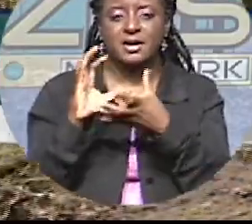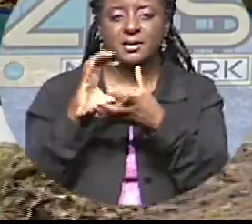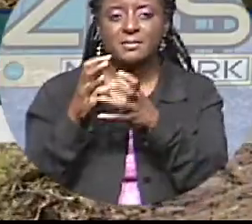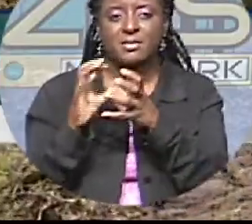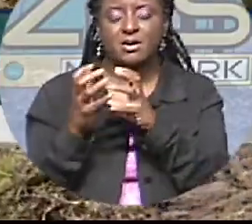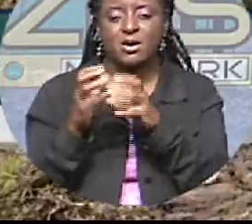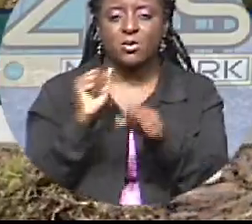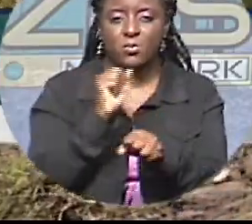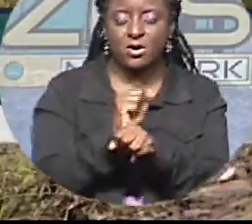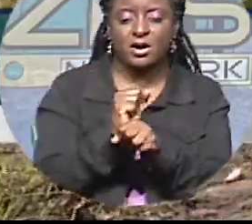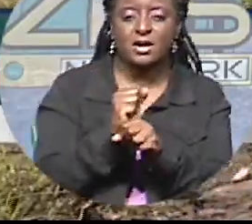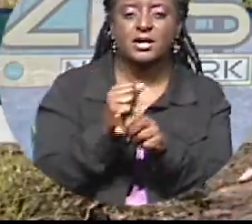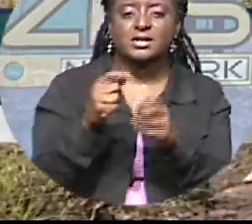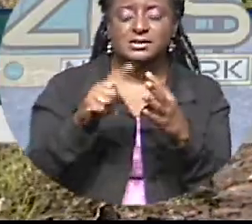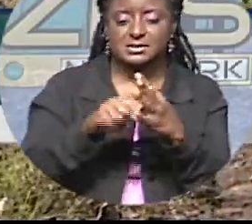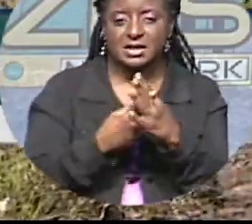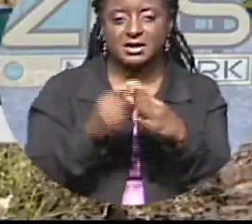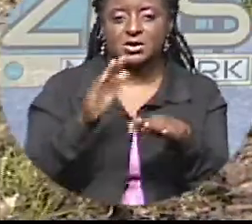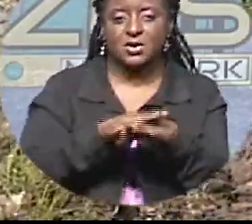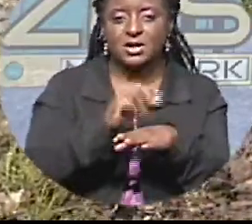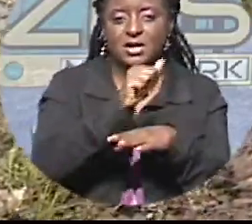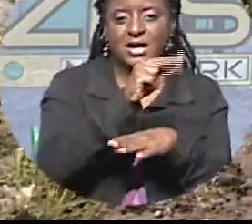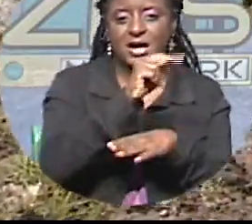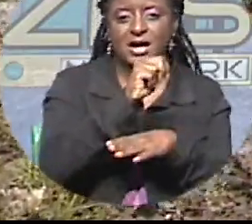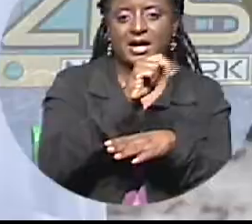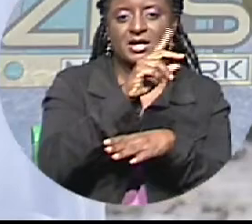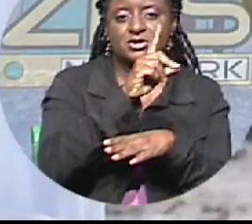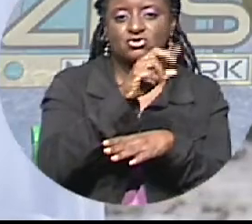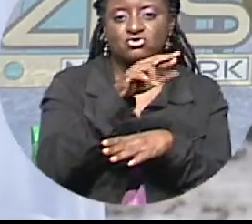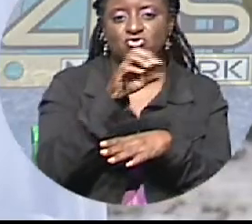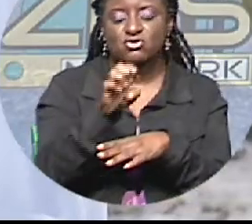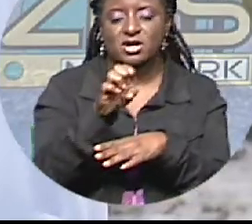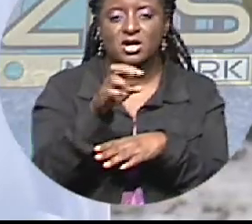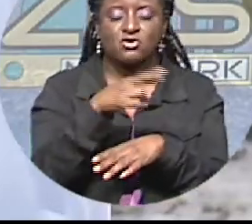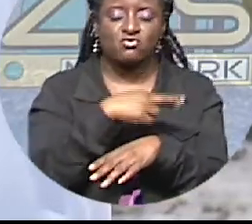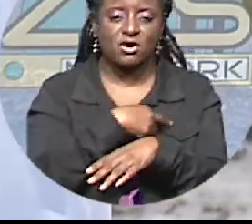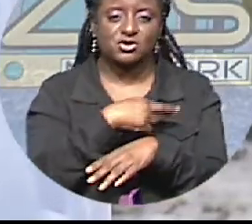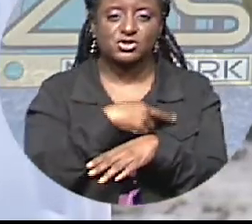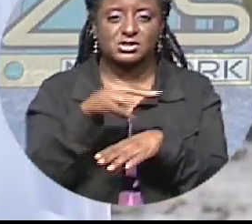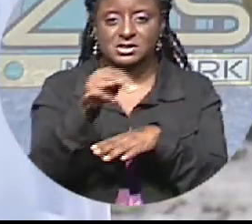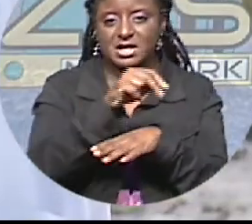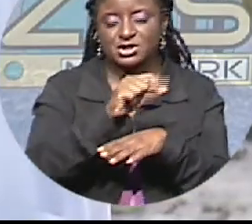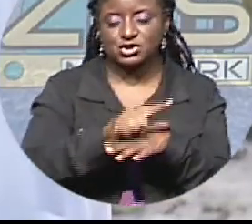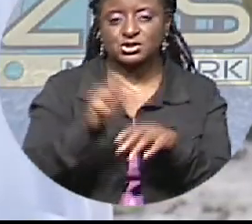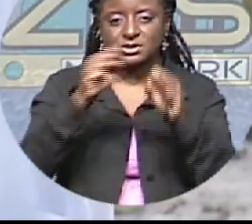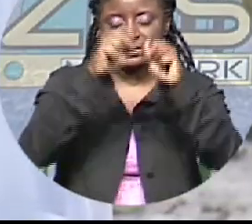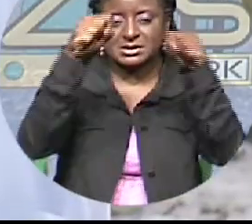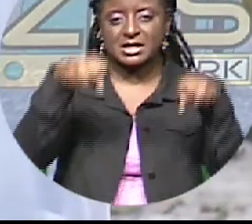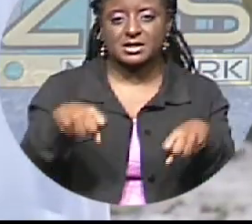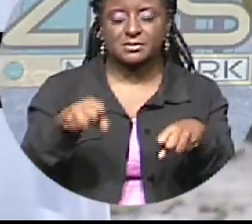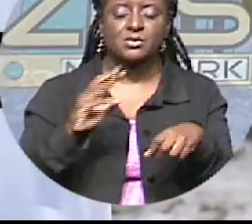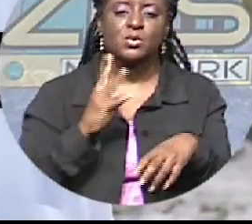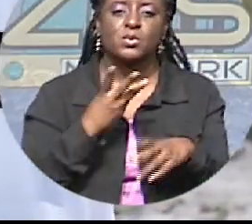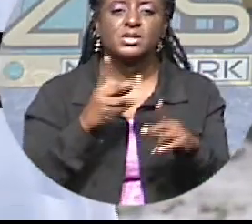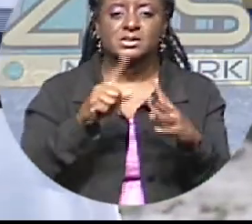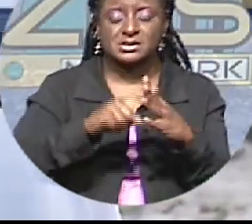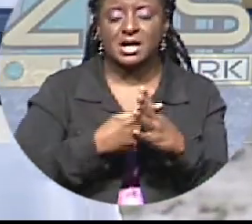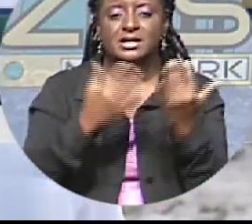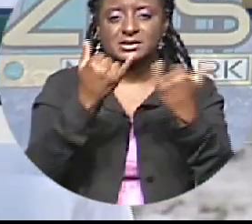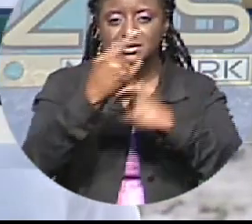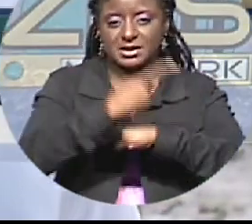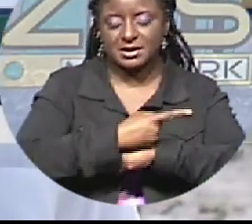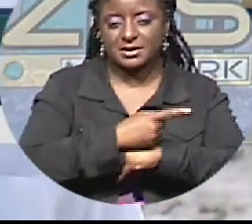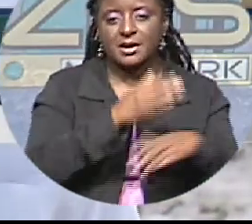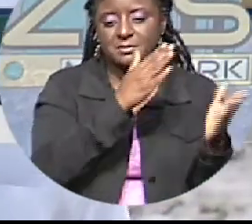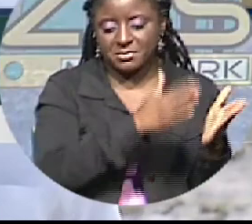officially begun on the Andrew Rodgers National Baseball Stadium. We begin today with the preparation of the land so the architects can come in, take a look at